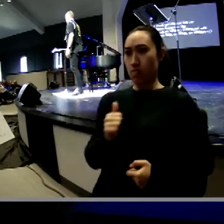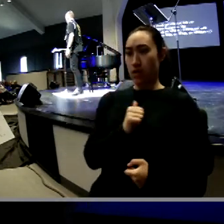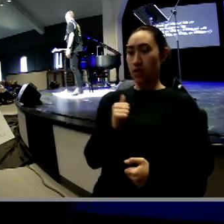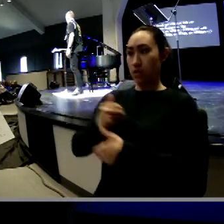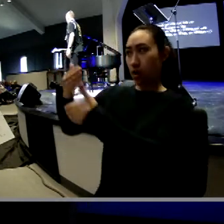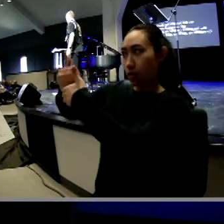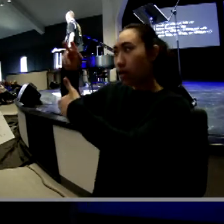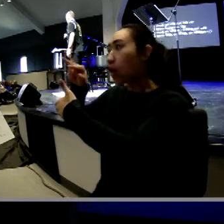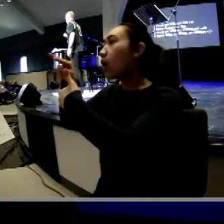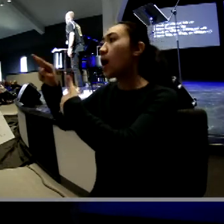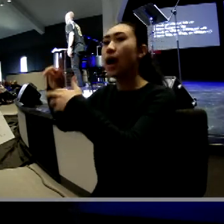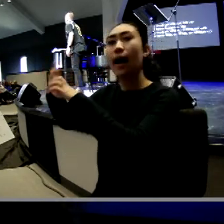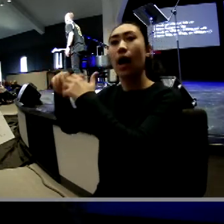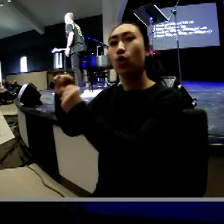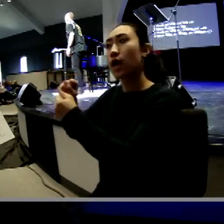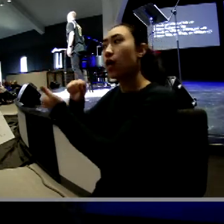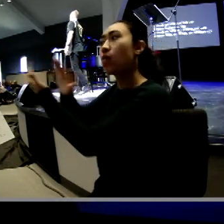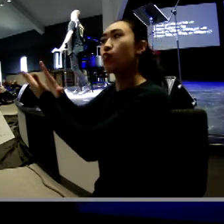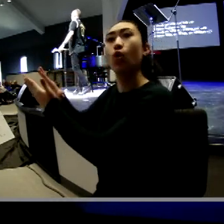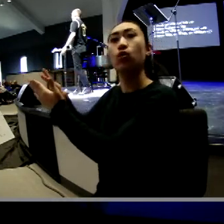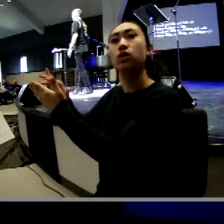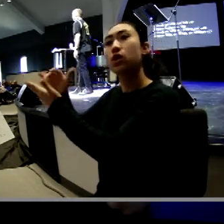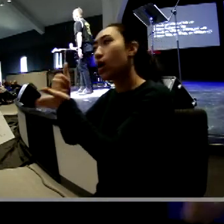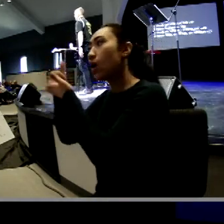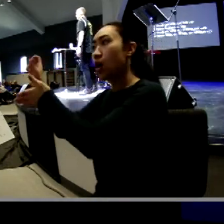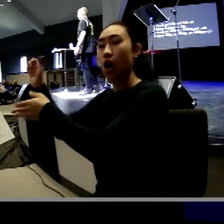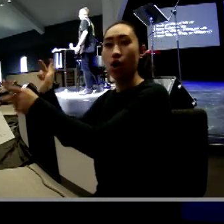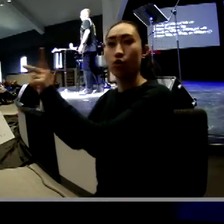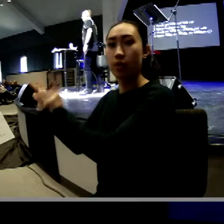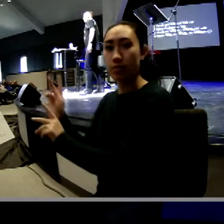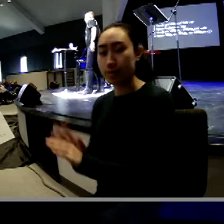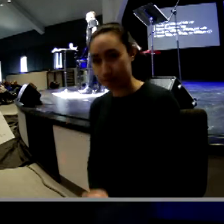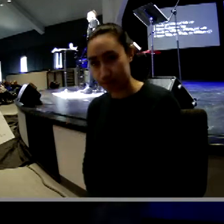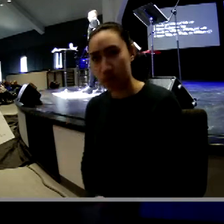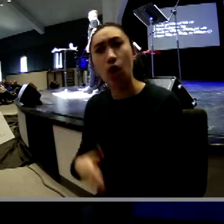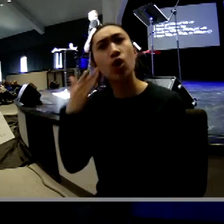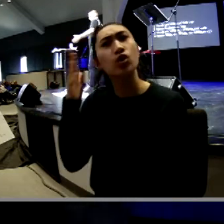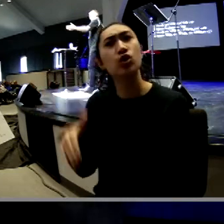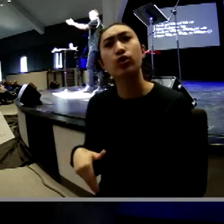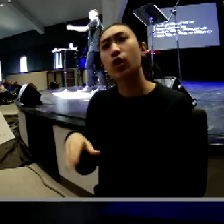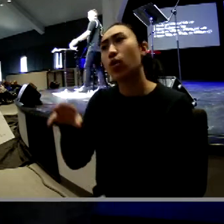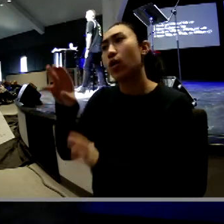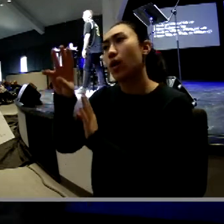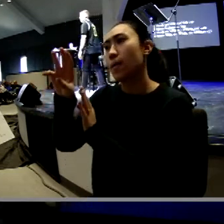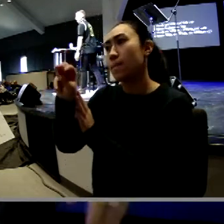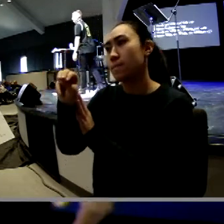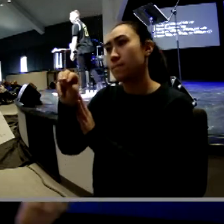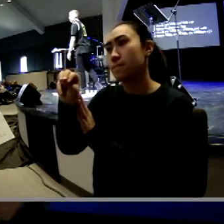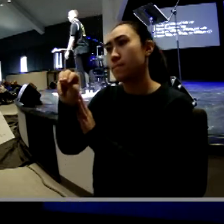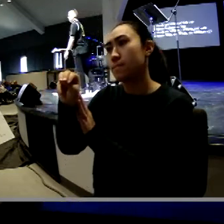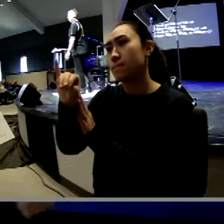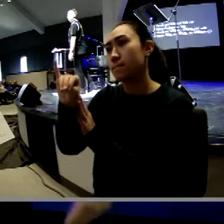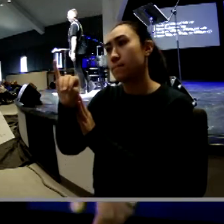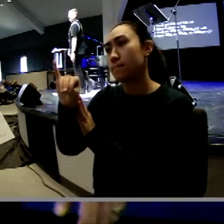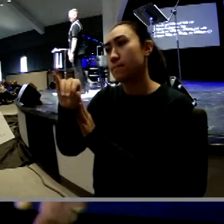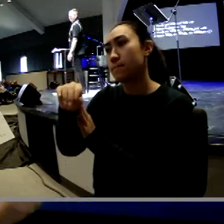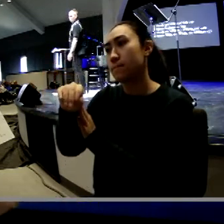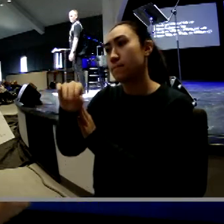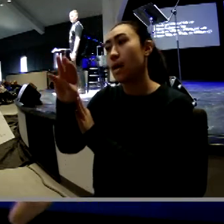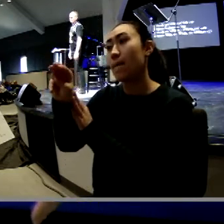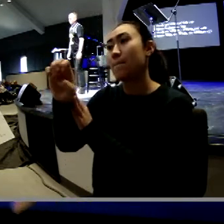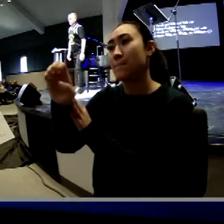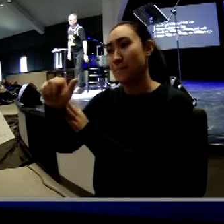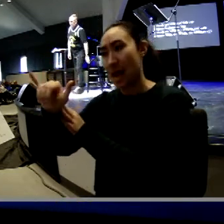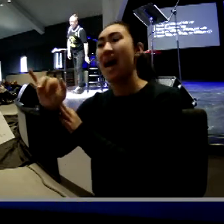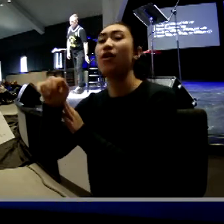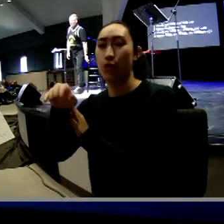talk about the parable of the sower. Have you ever taken a Myers-Briggs test? Yeah? Myers-Briggs, ENFJ